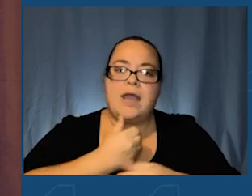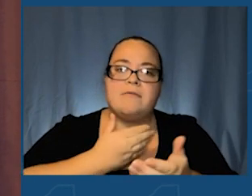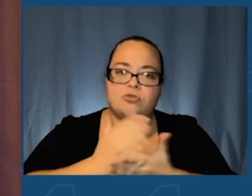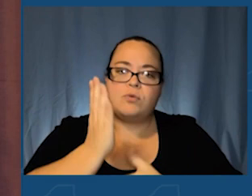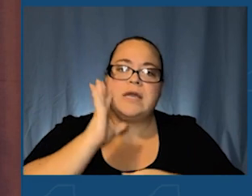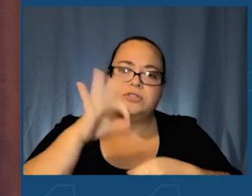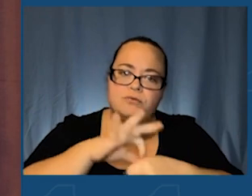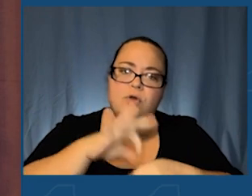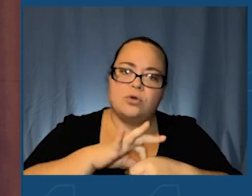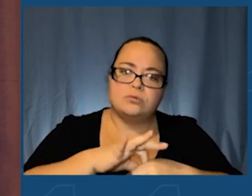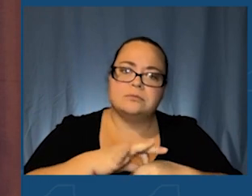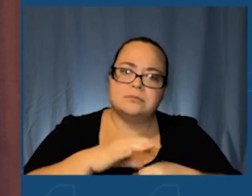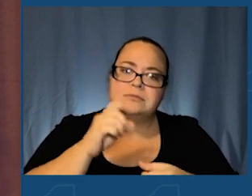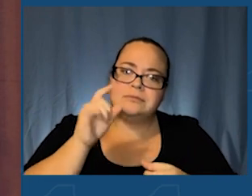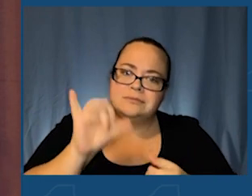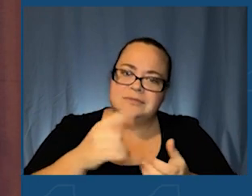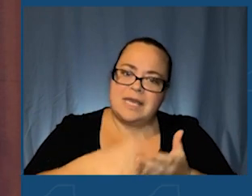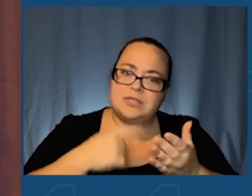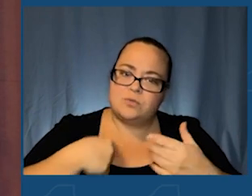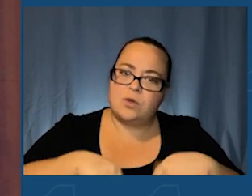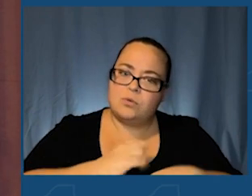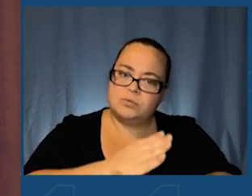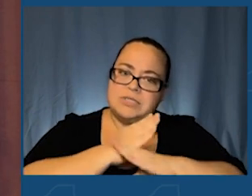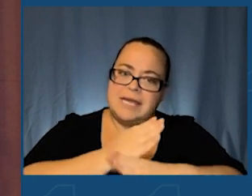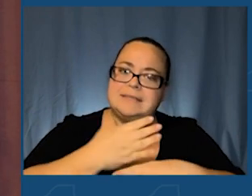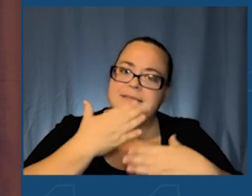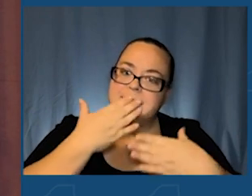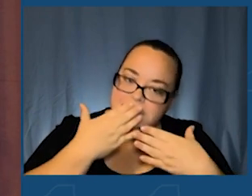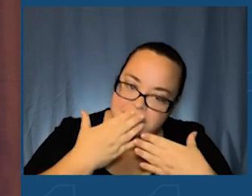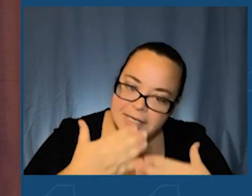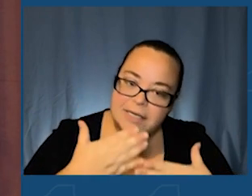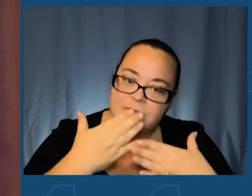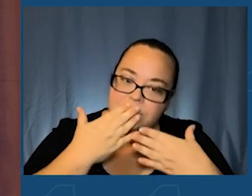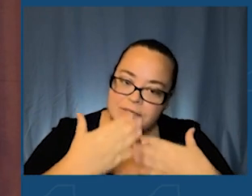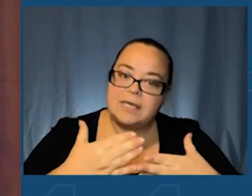protecting. Thank you. Thank you. So,